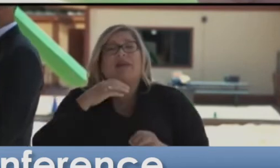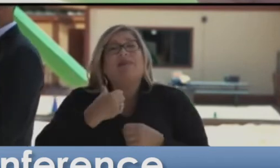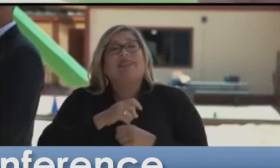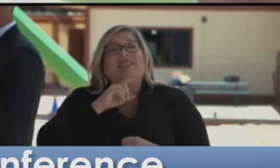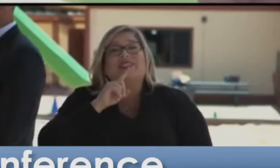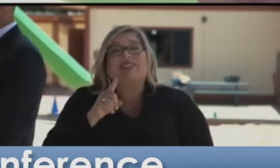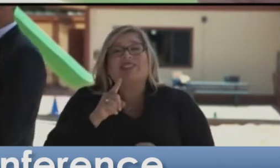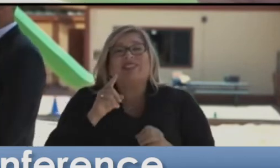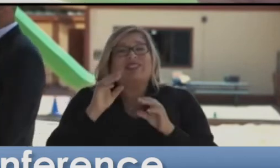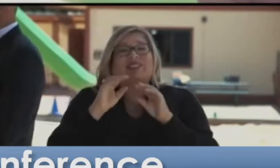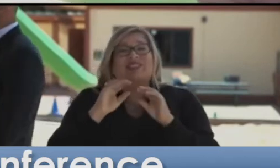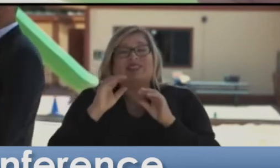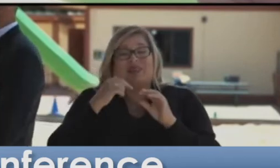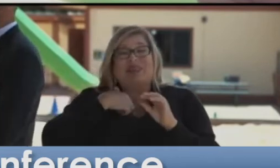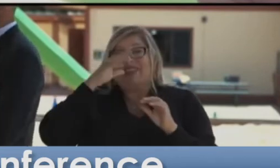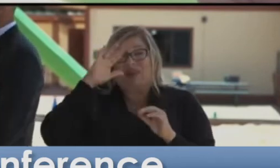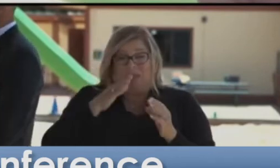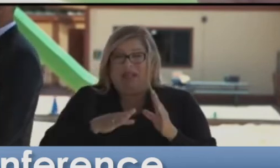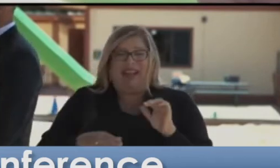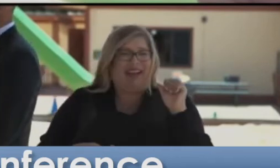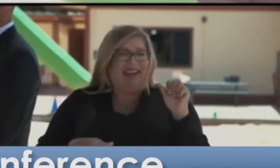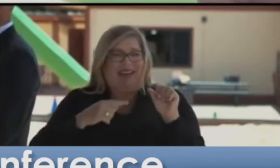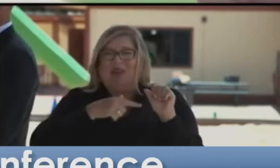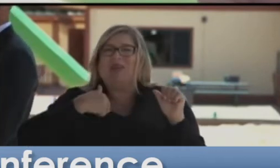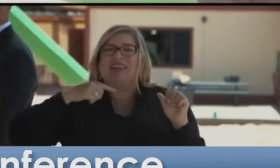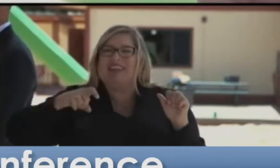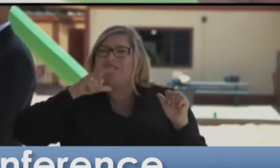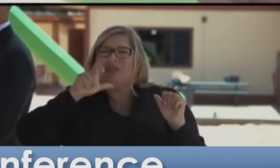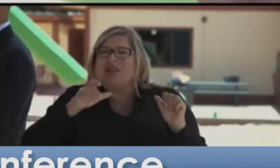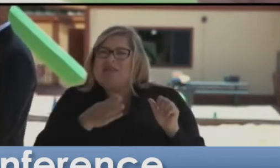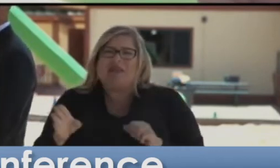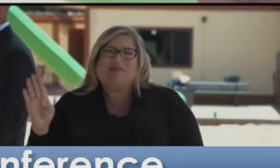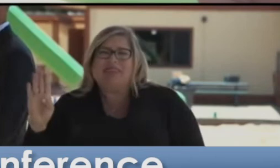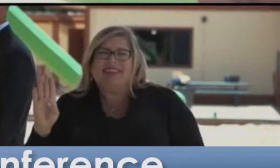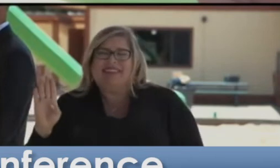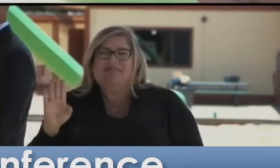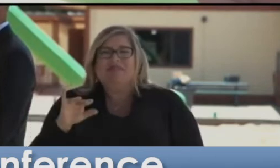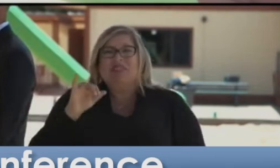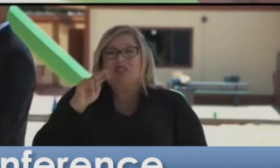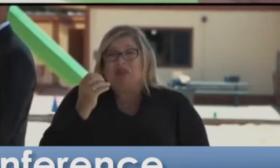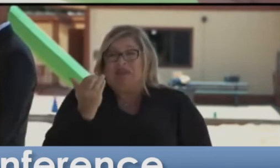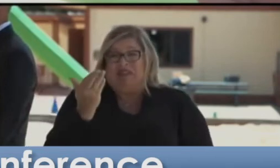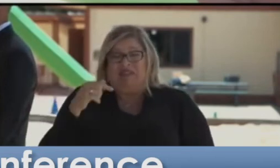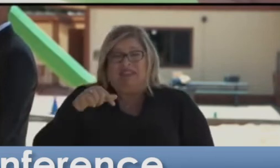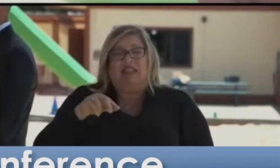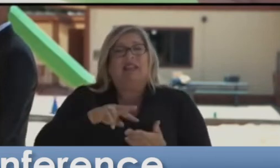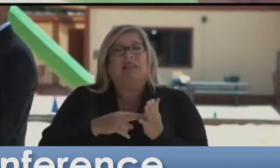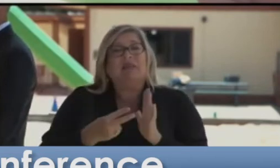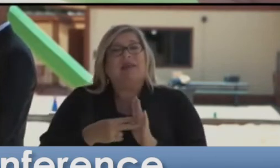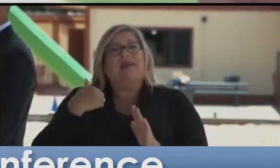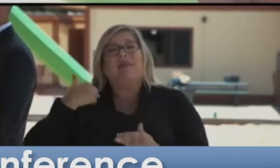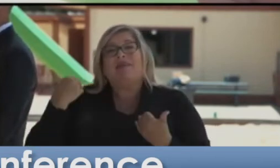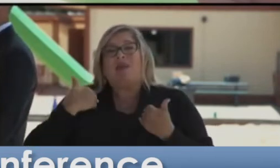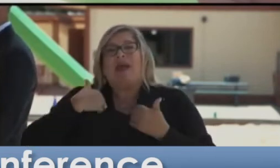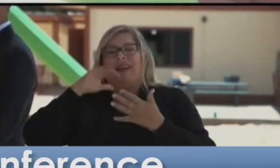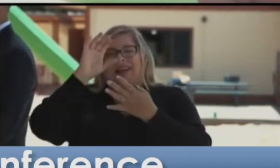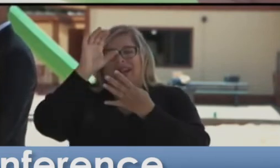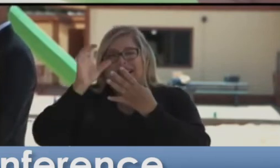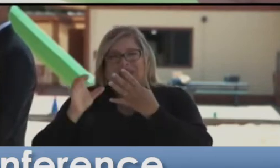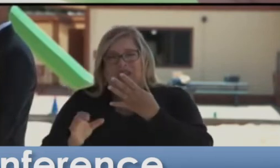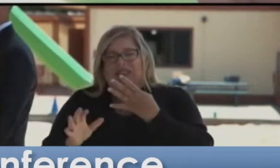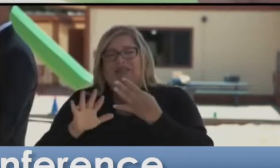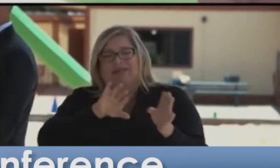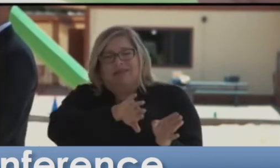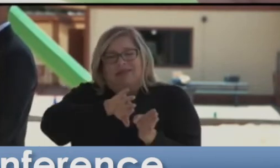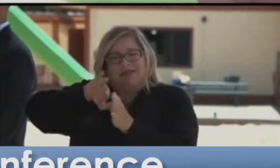A is the only plan we need. And June 15th, a number of weeks away, we'll move beyond the blueprint and we'll be in a completely